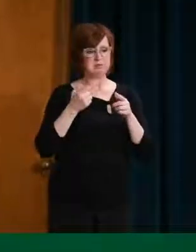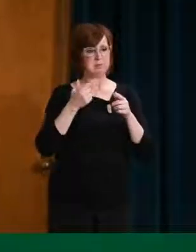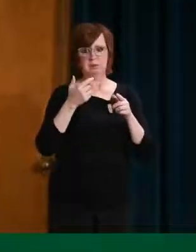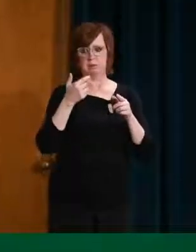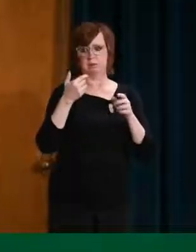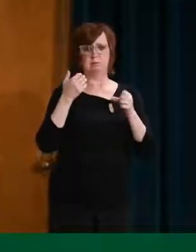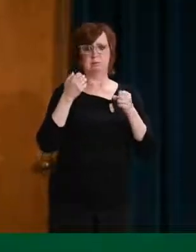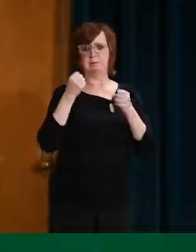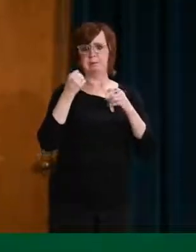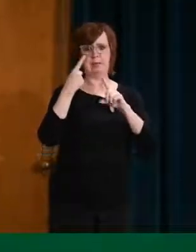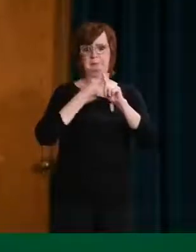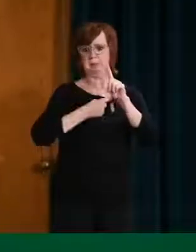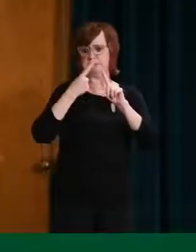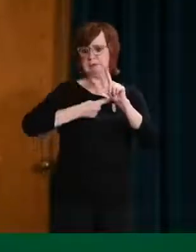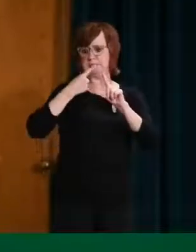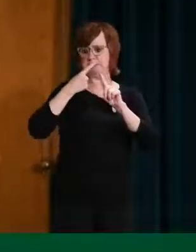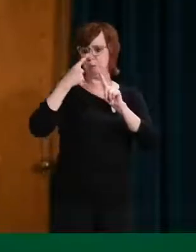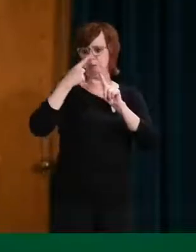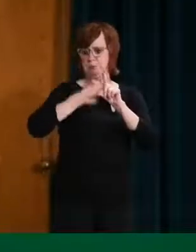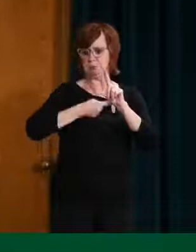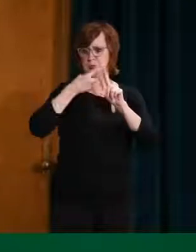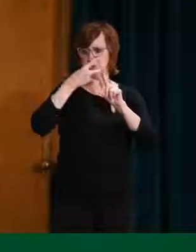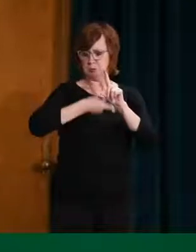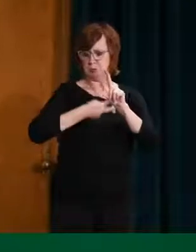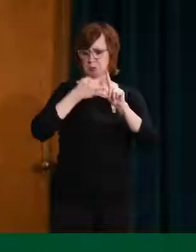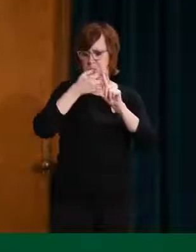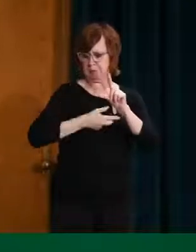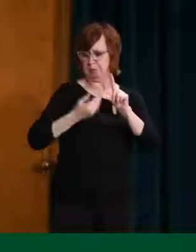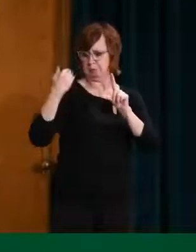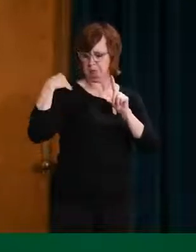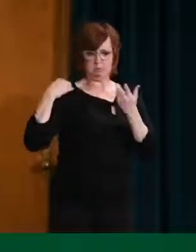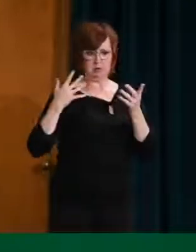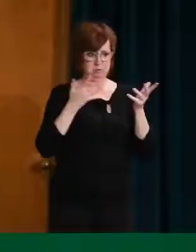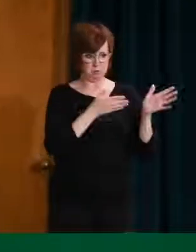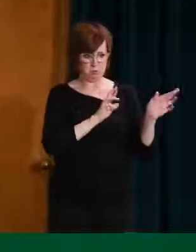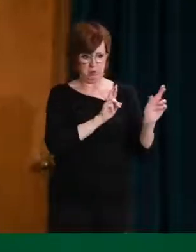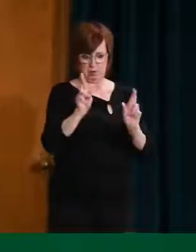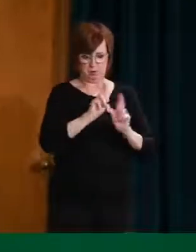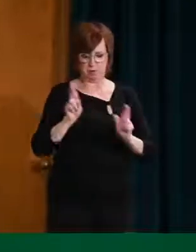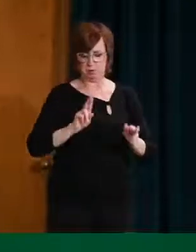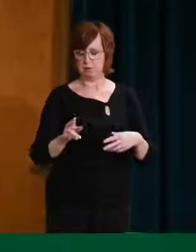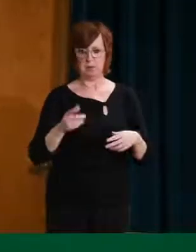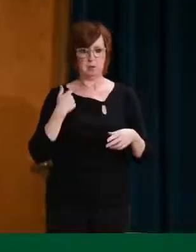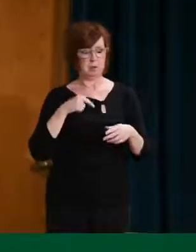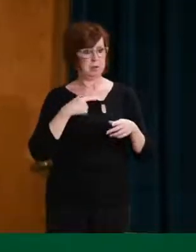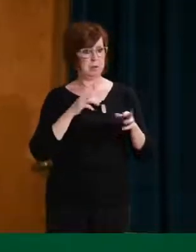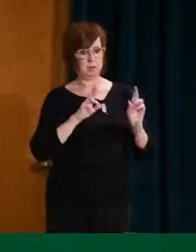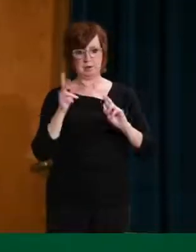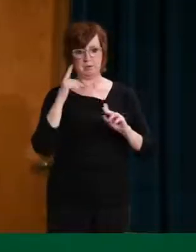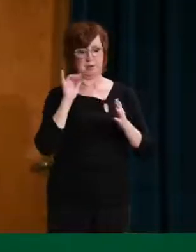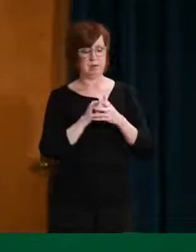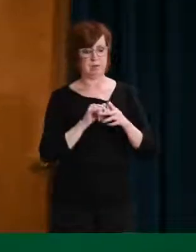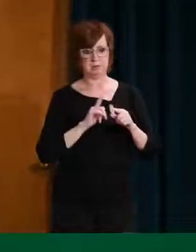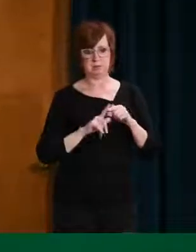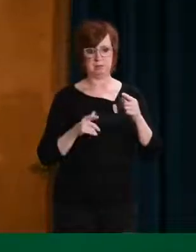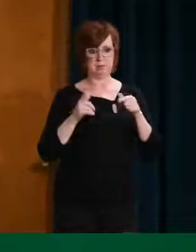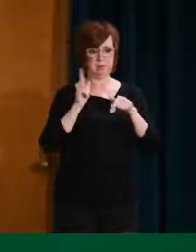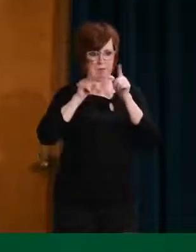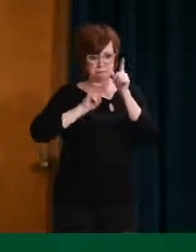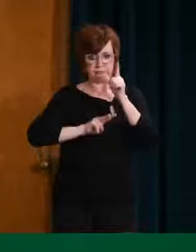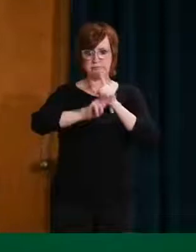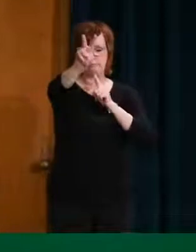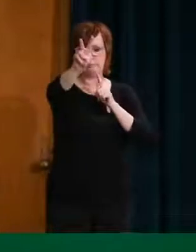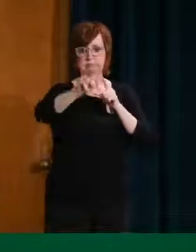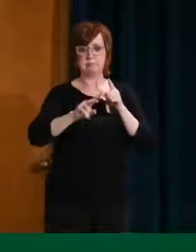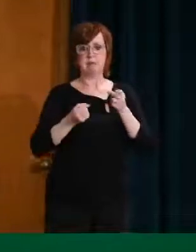on understanding what surge capacity is required. We've been talking a lot about what models that